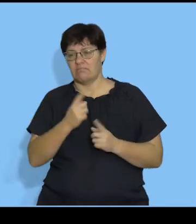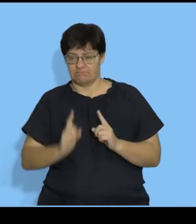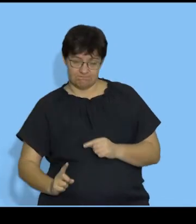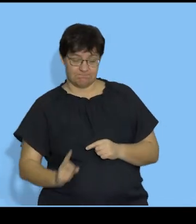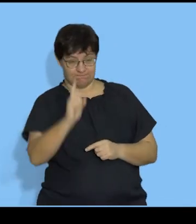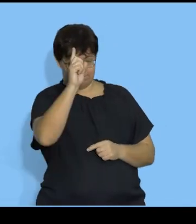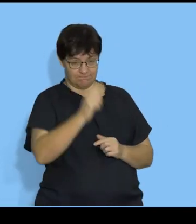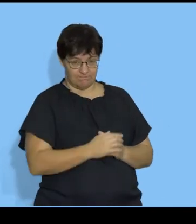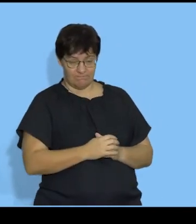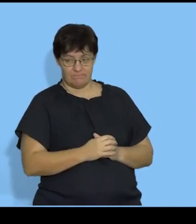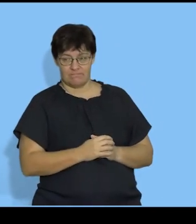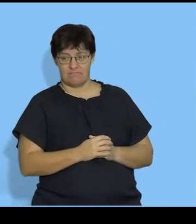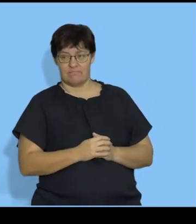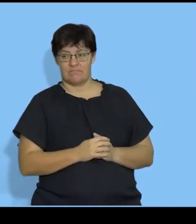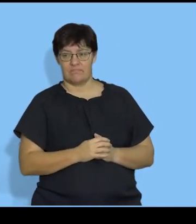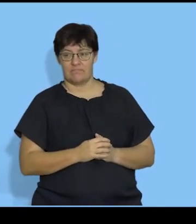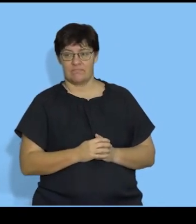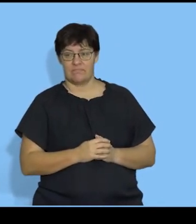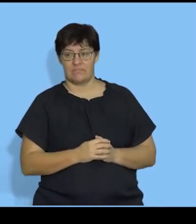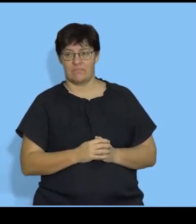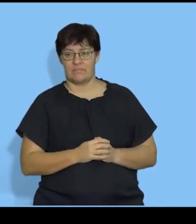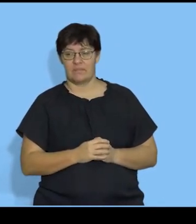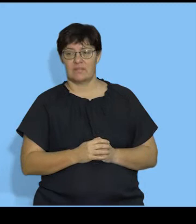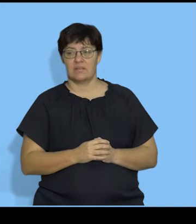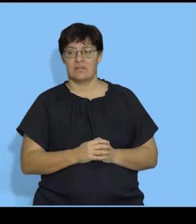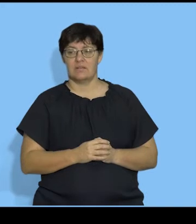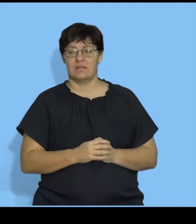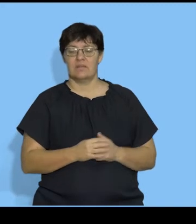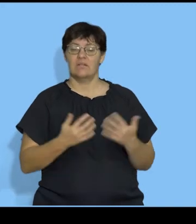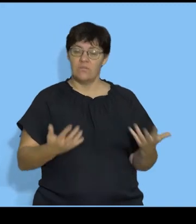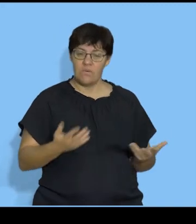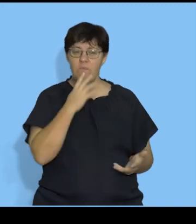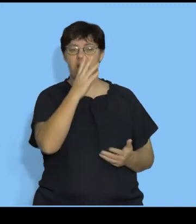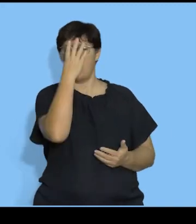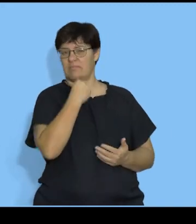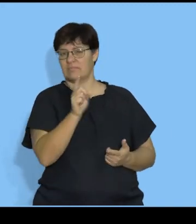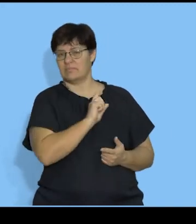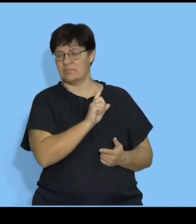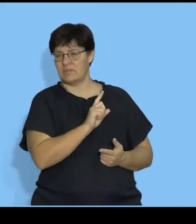that sequence, right? And then we ask ourselves, where does